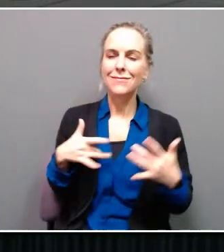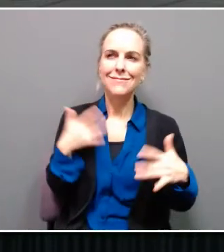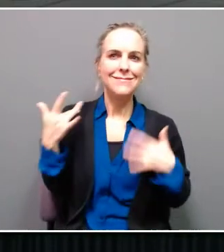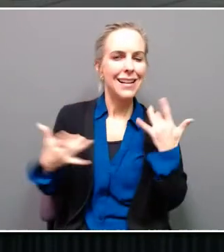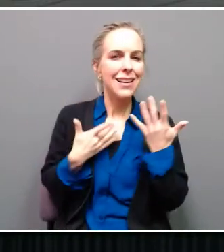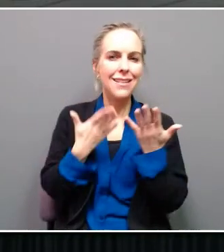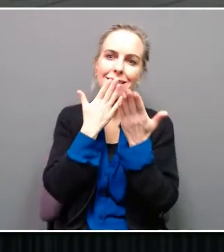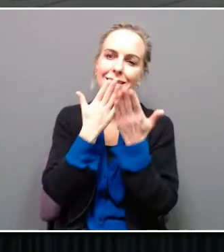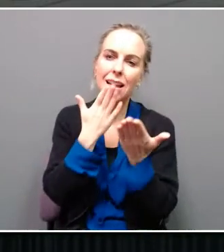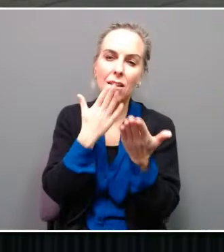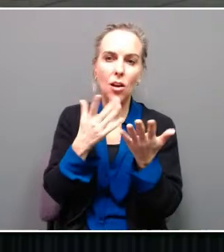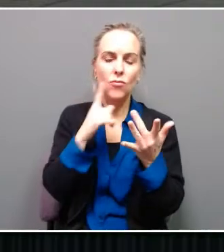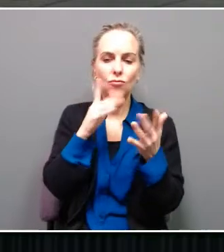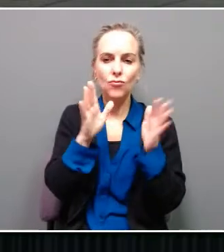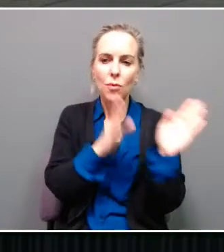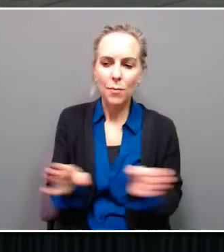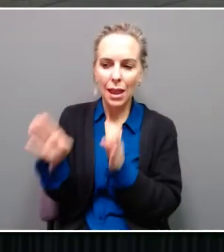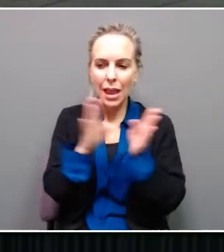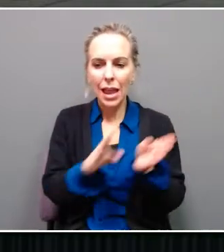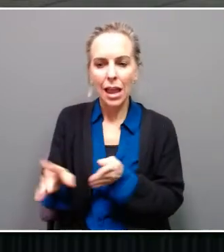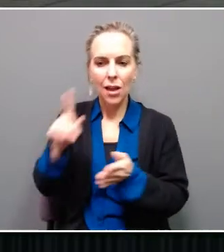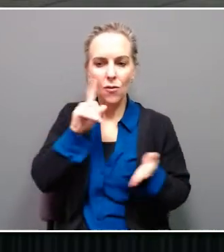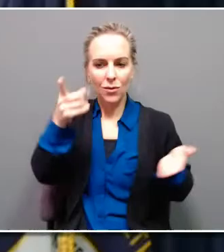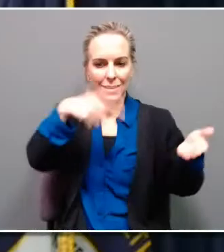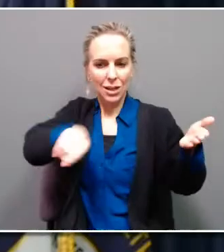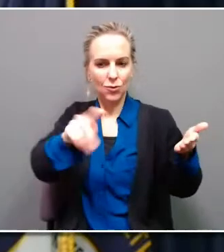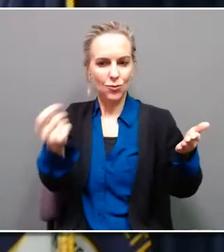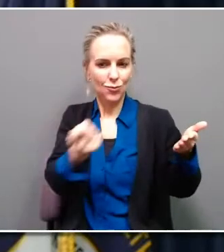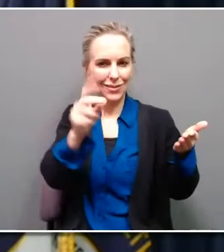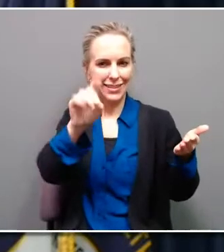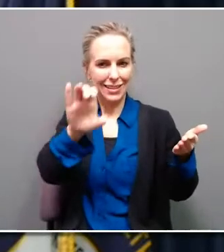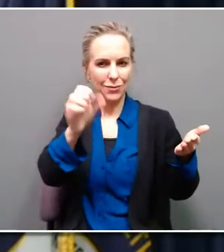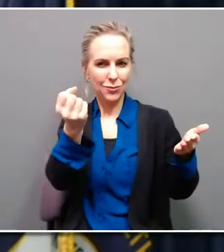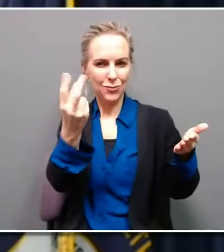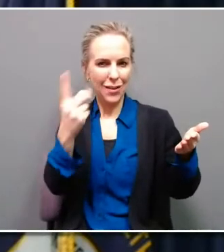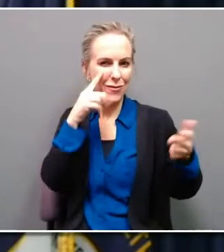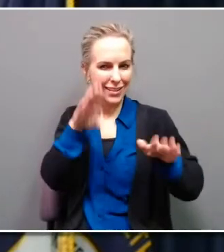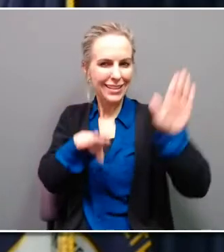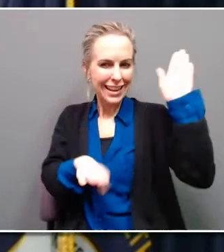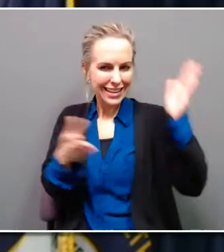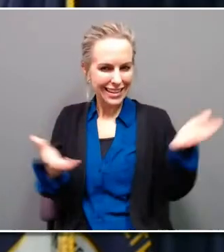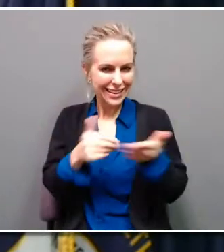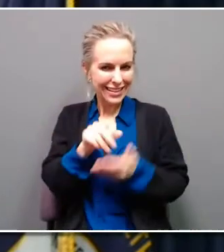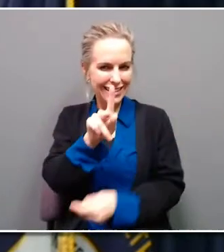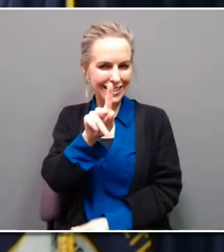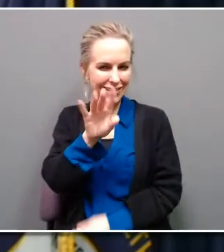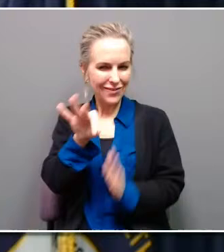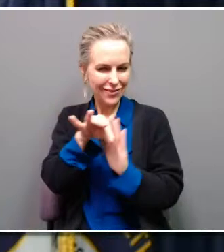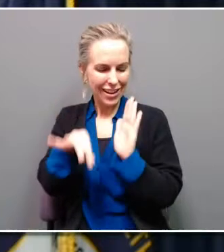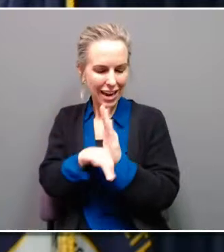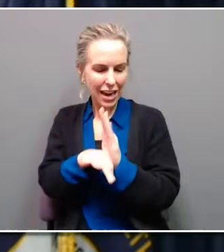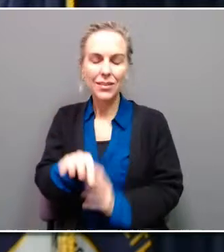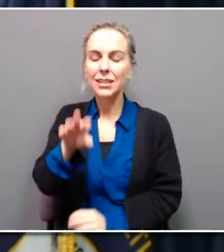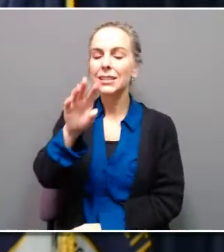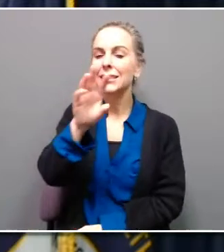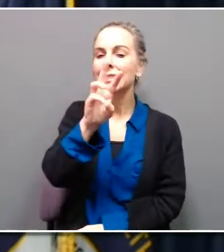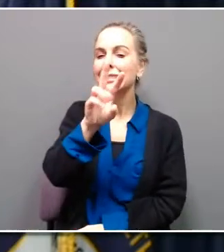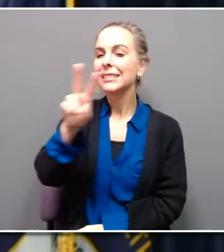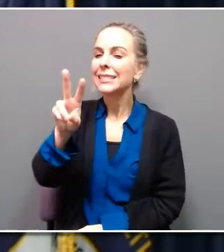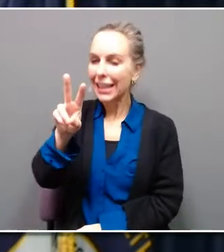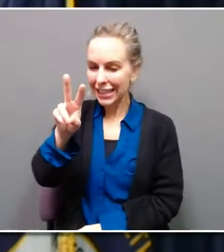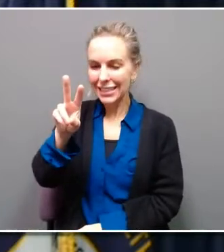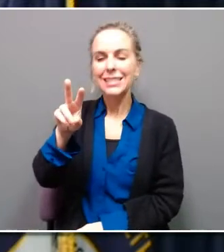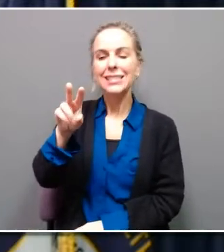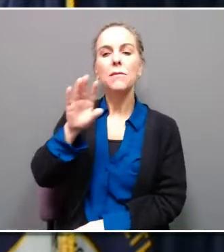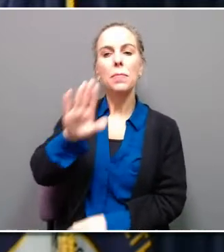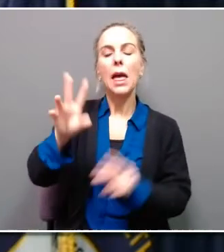for the upcoming inauguration on Tuesday, December 12th, here in Frankfort. The 60-second gubernatorial inauguration theme